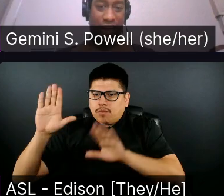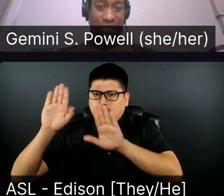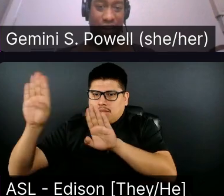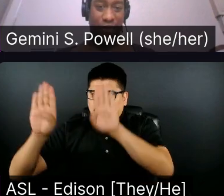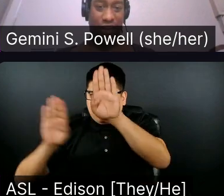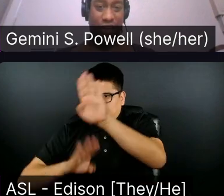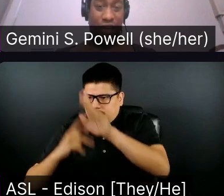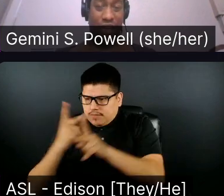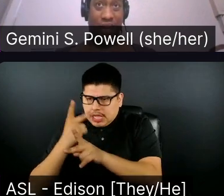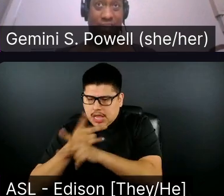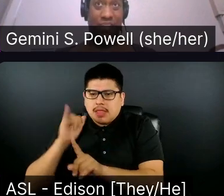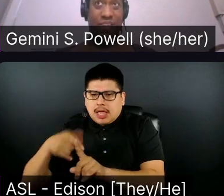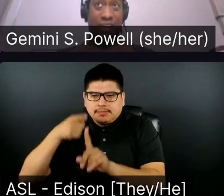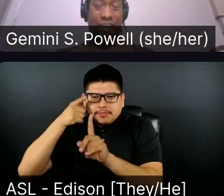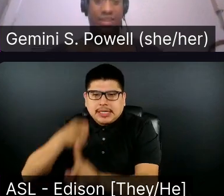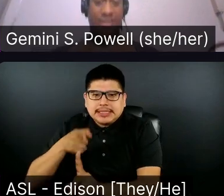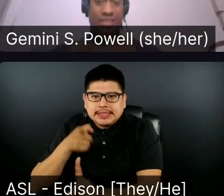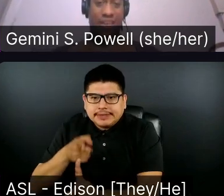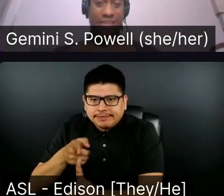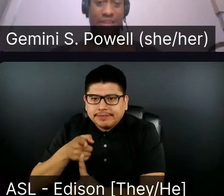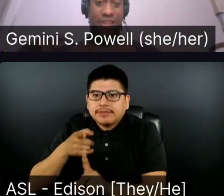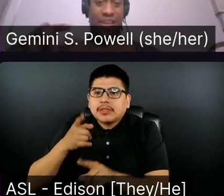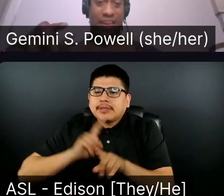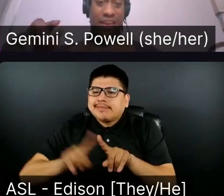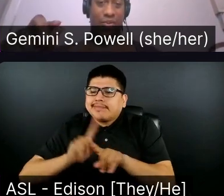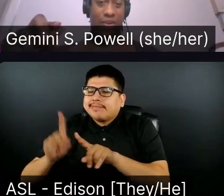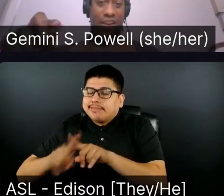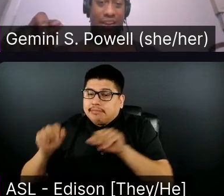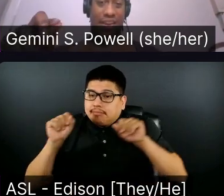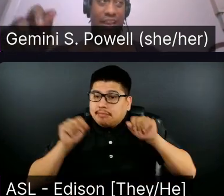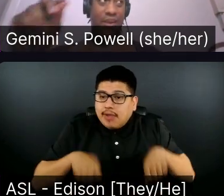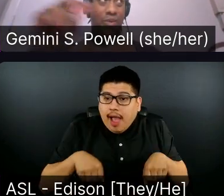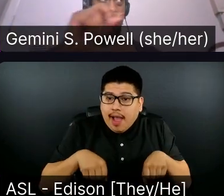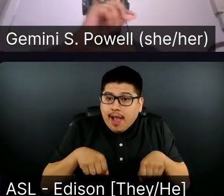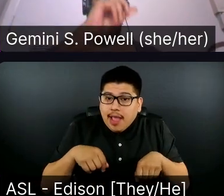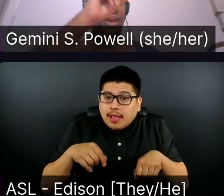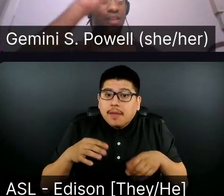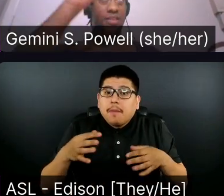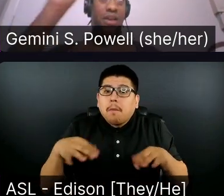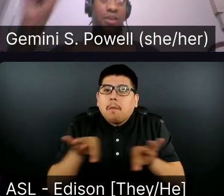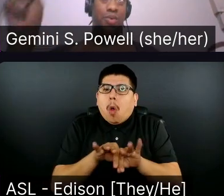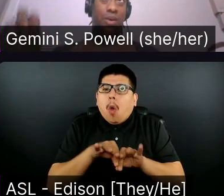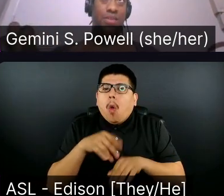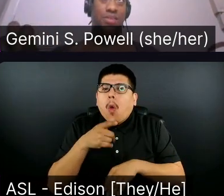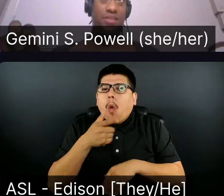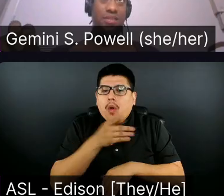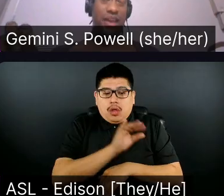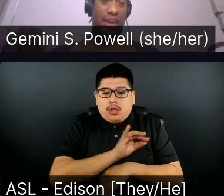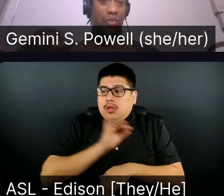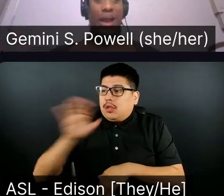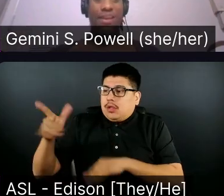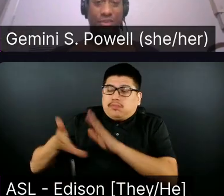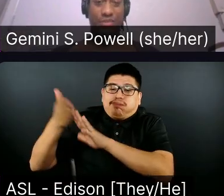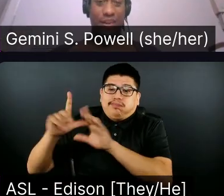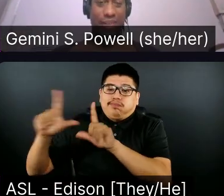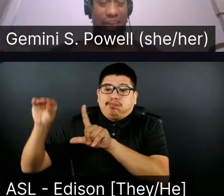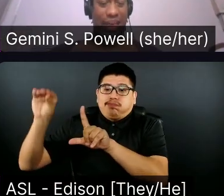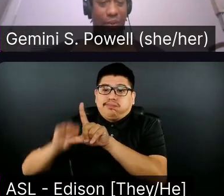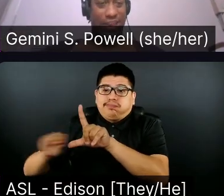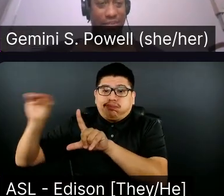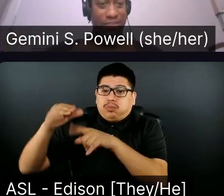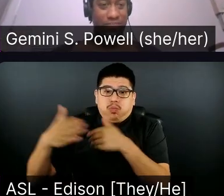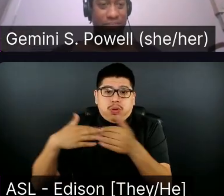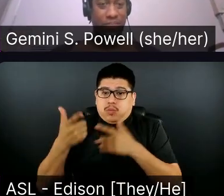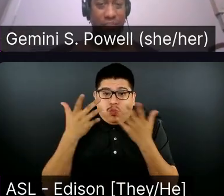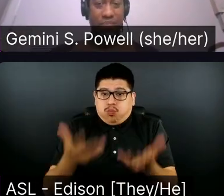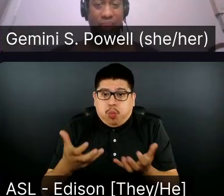different ways that you can essentially take something and run it anywhere on a page that you want, and why you can run it that